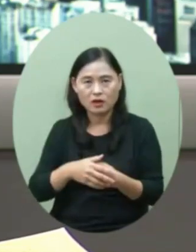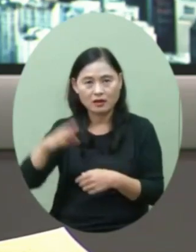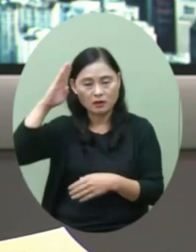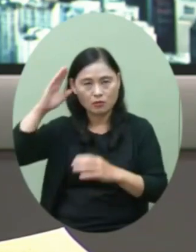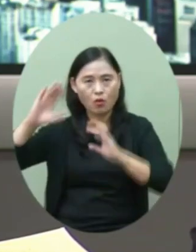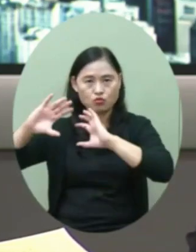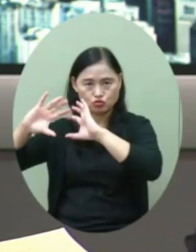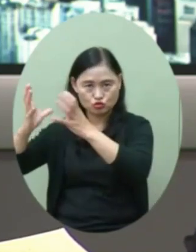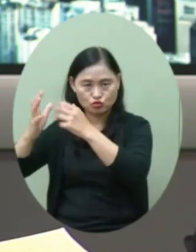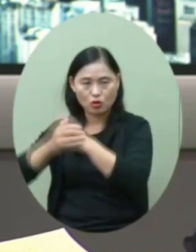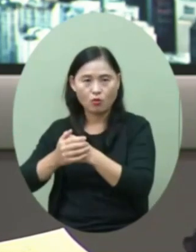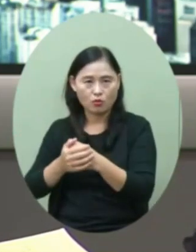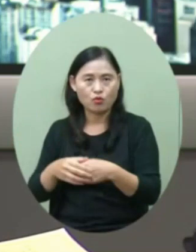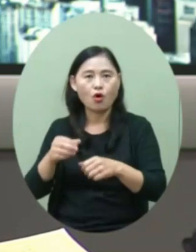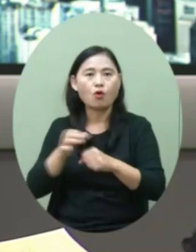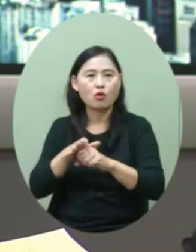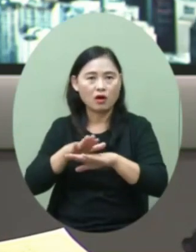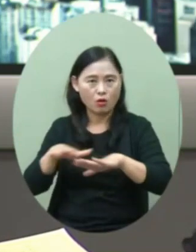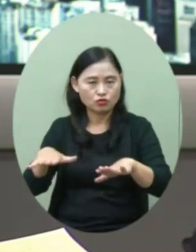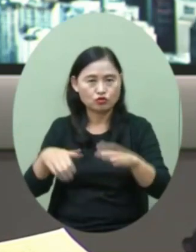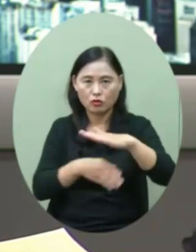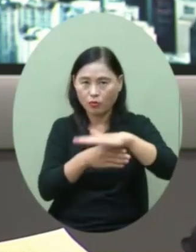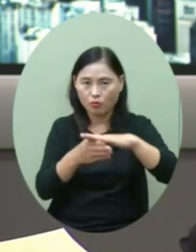preamble, and that is,